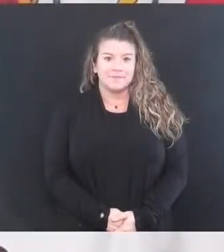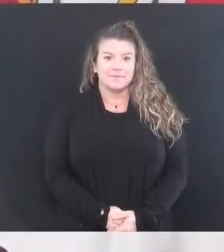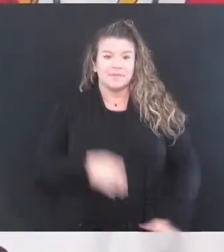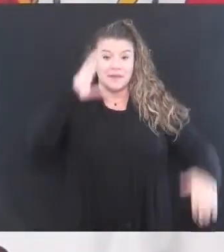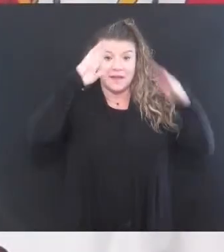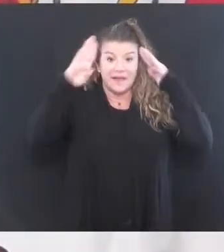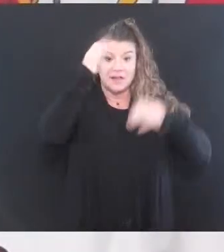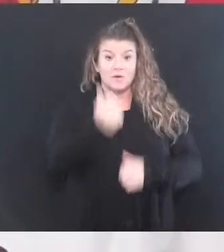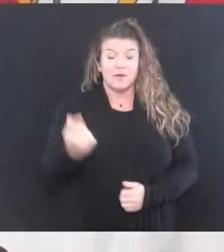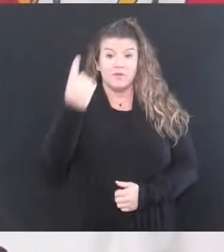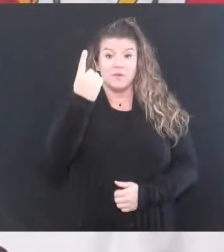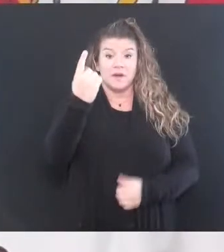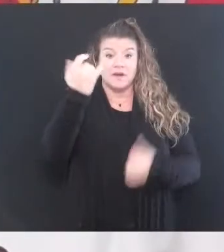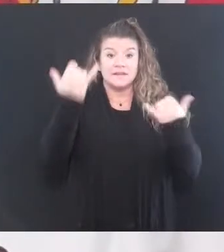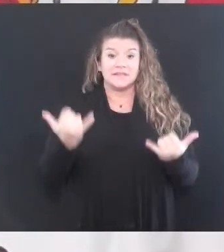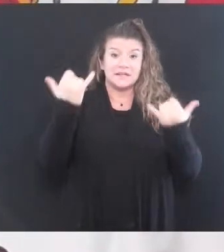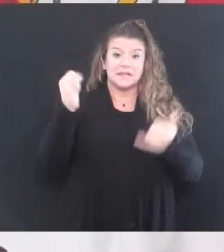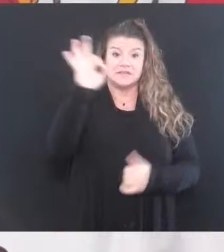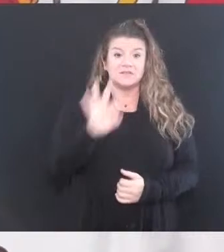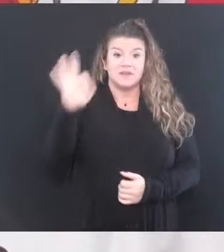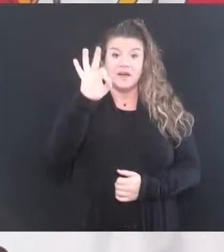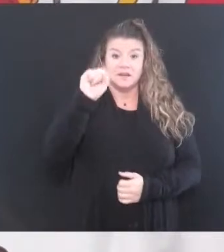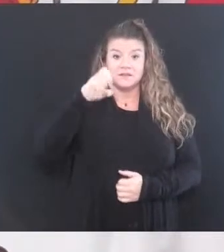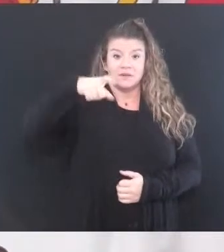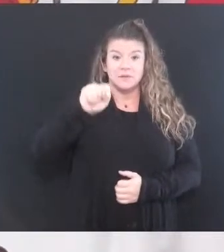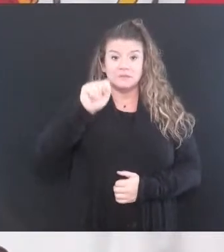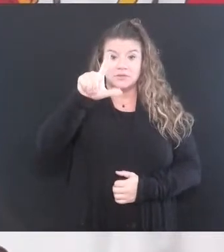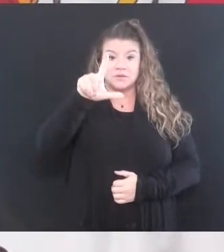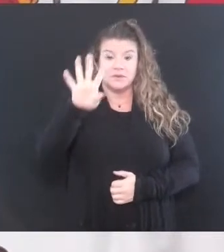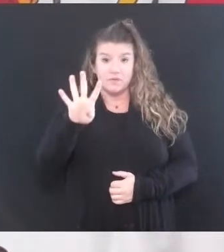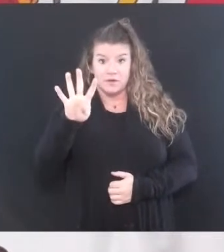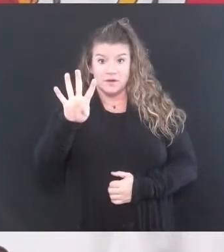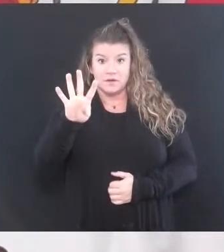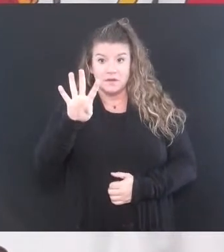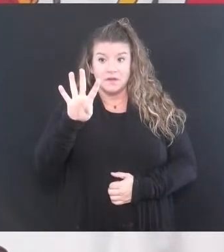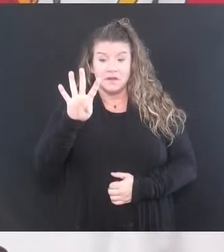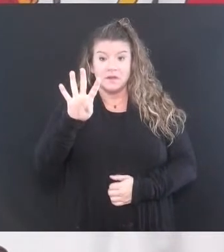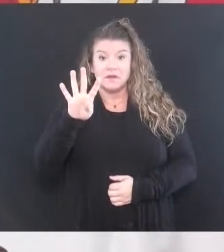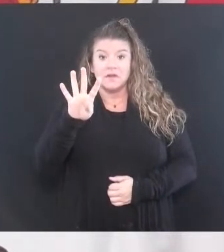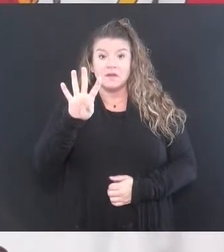Hello, everyone. It's Friday, September the 24th.